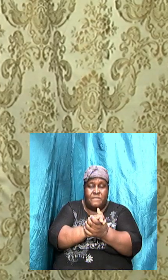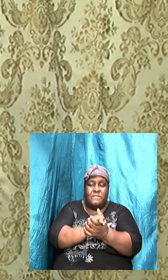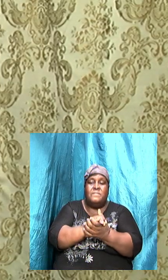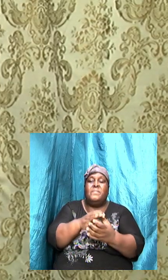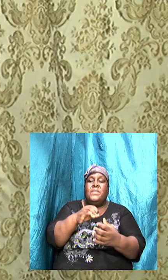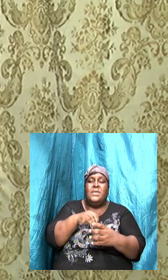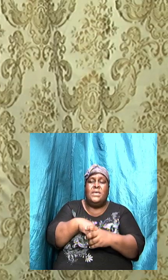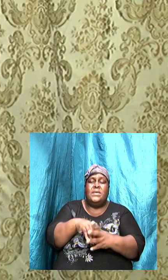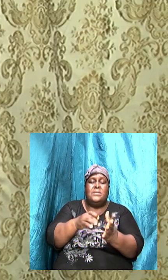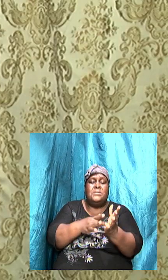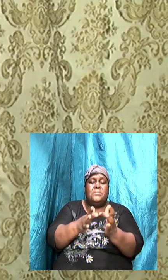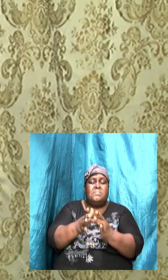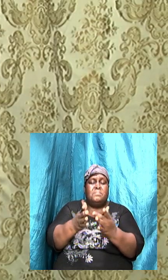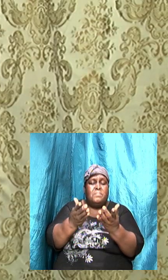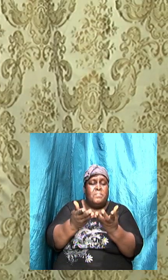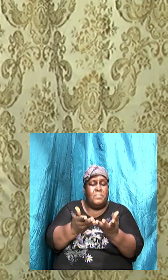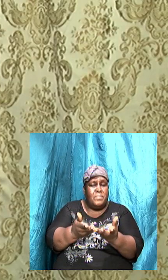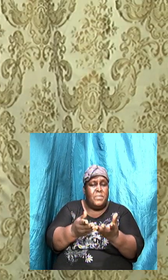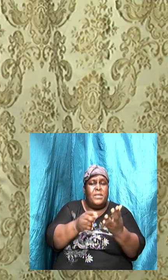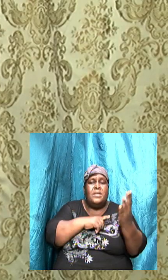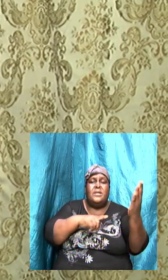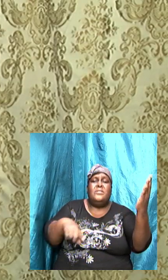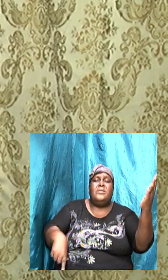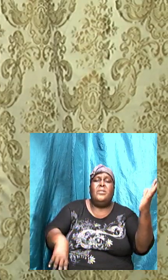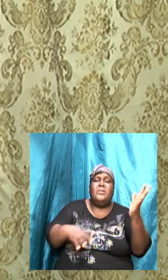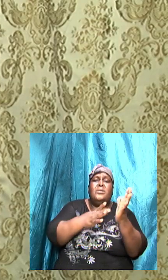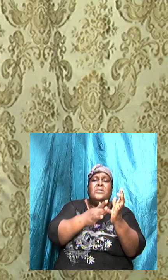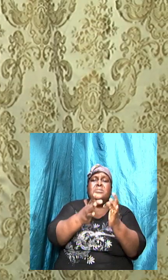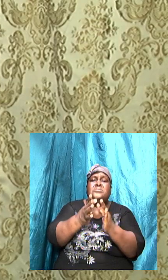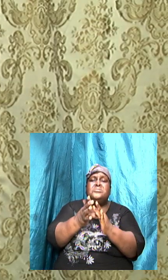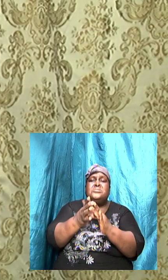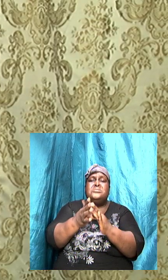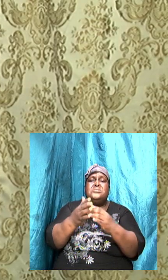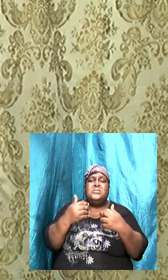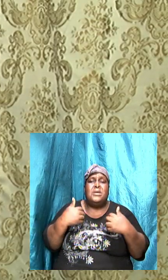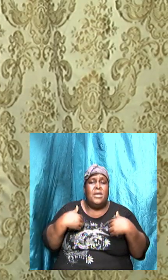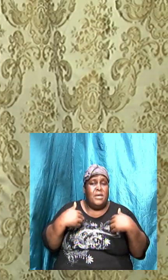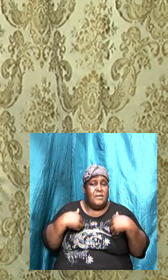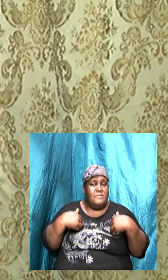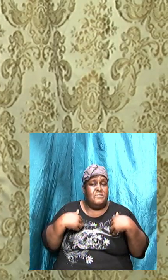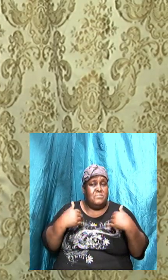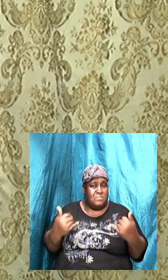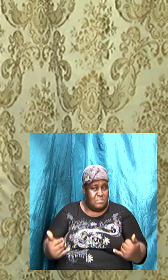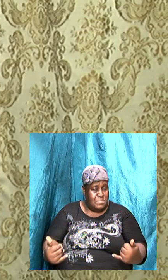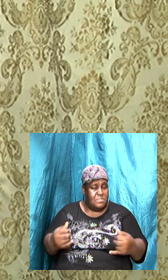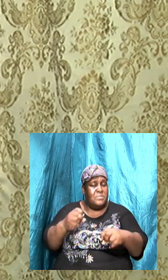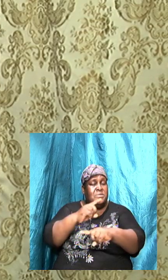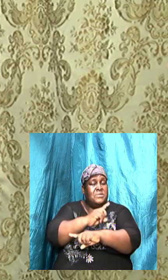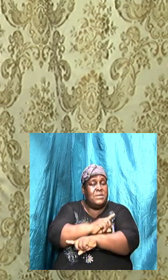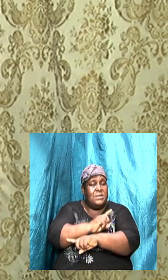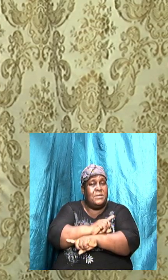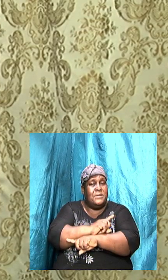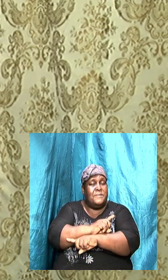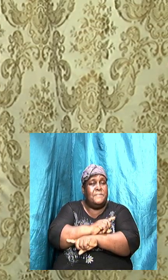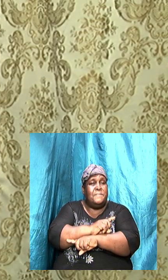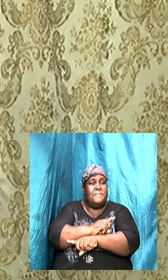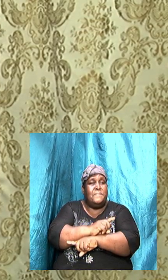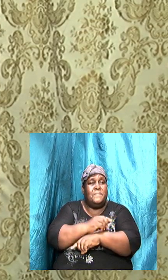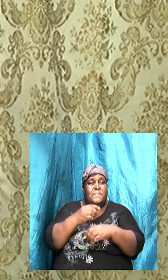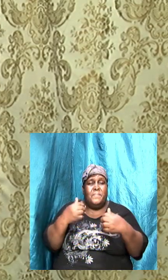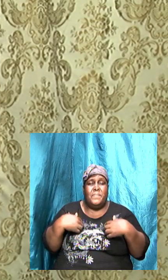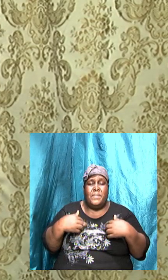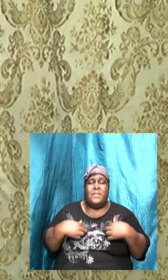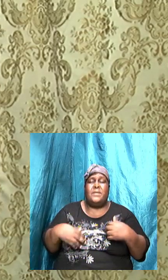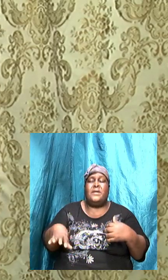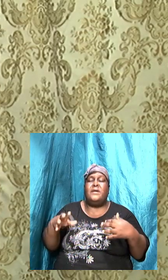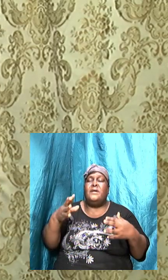book that the Lord Jesus allowed us to have today. And as such, it has its role